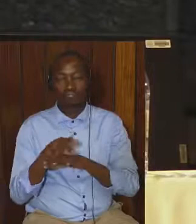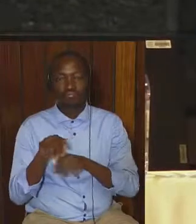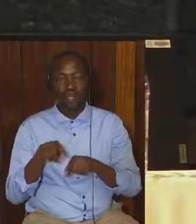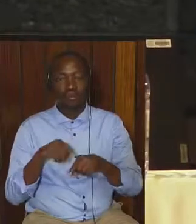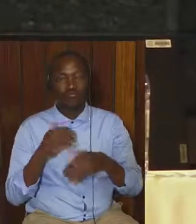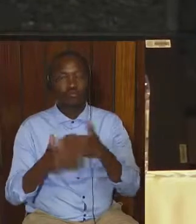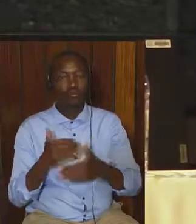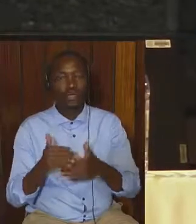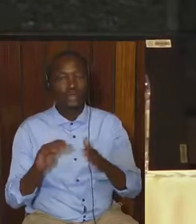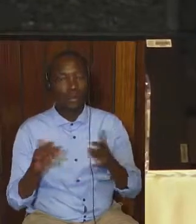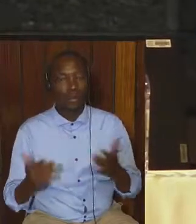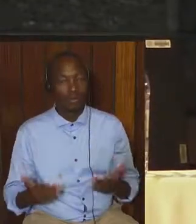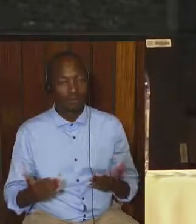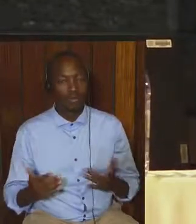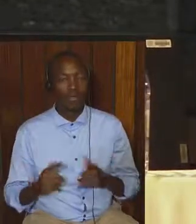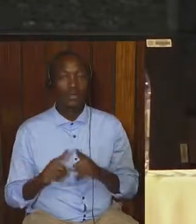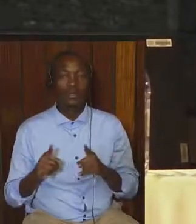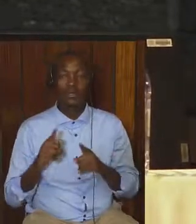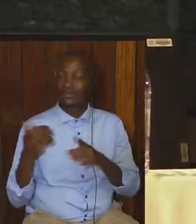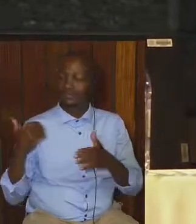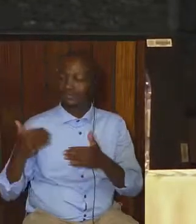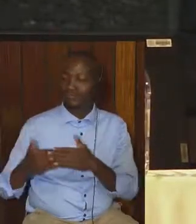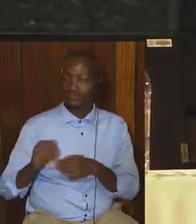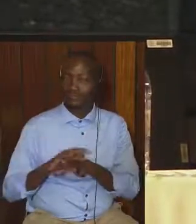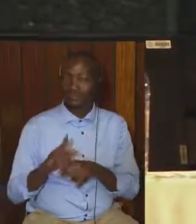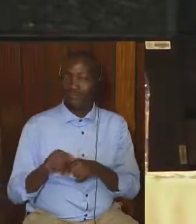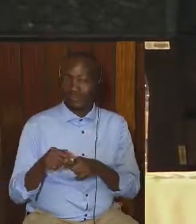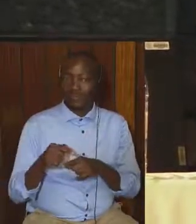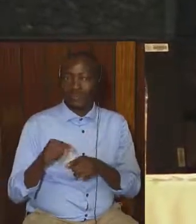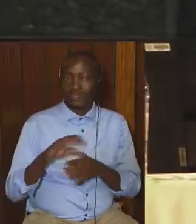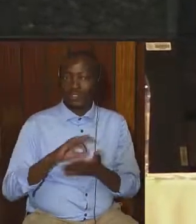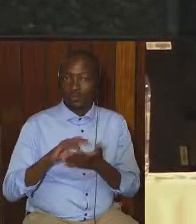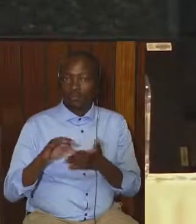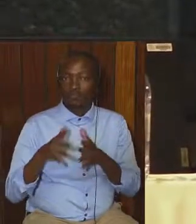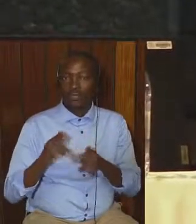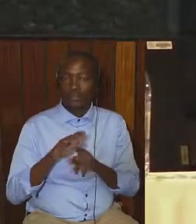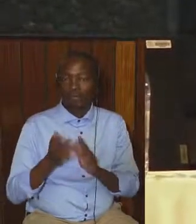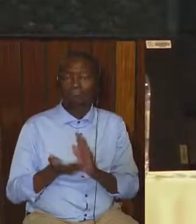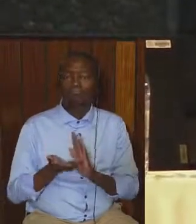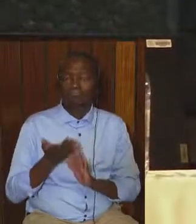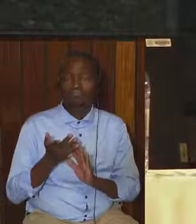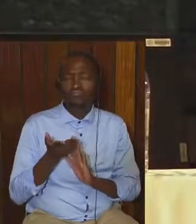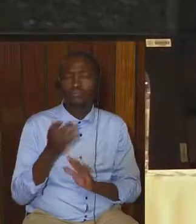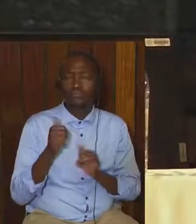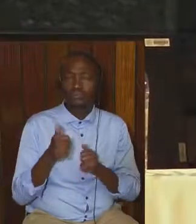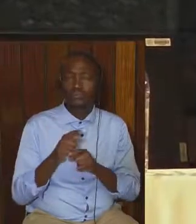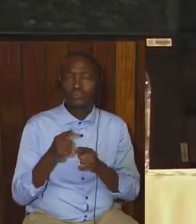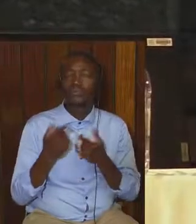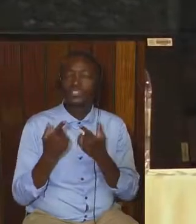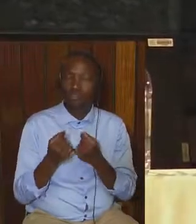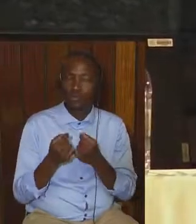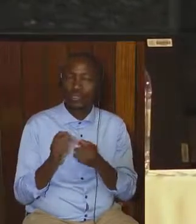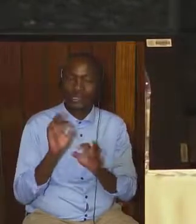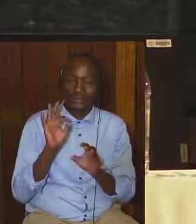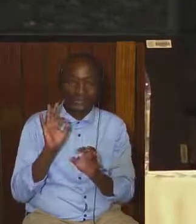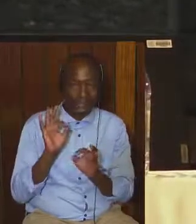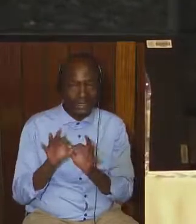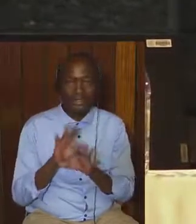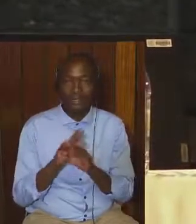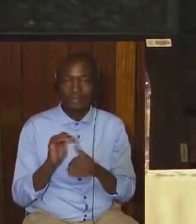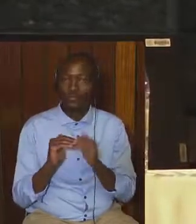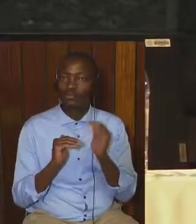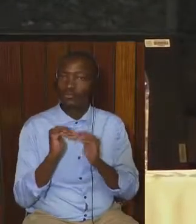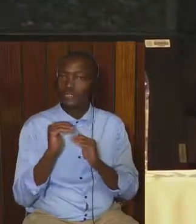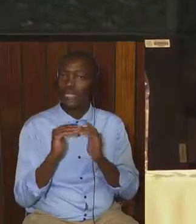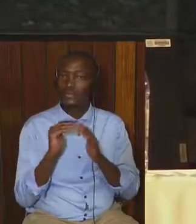And so far, I think the contractor has really jacked up, and they are doing as per the construction